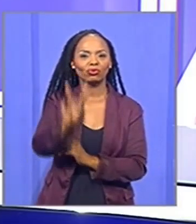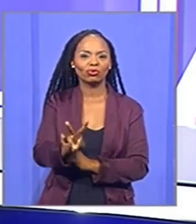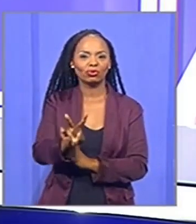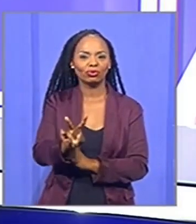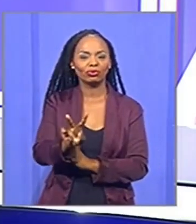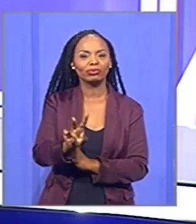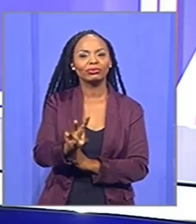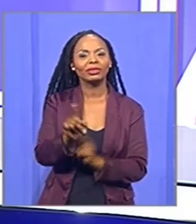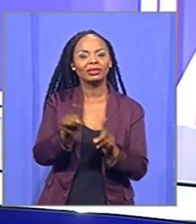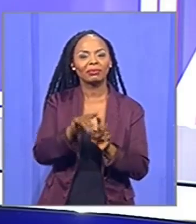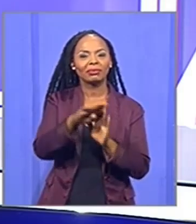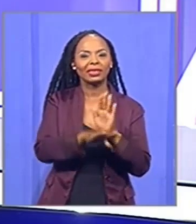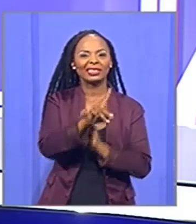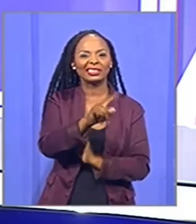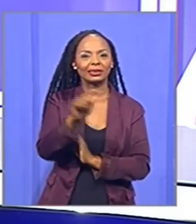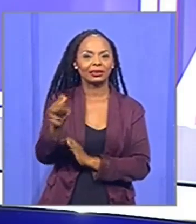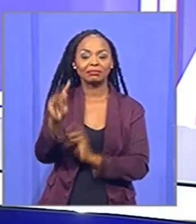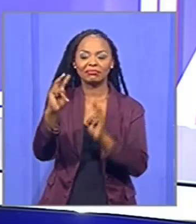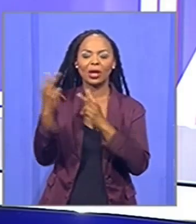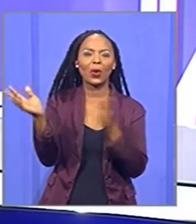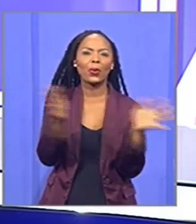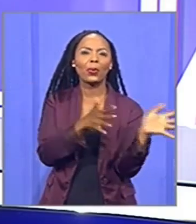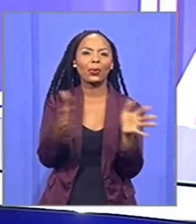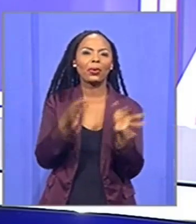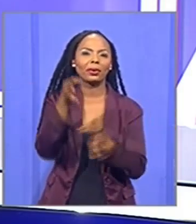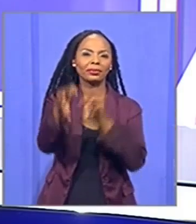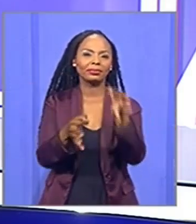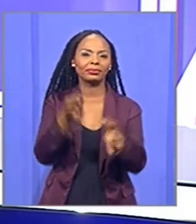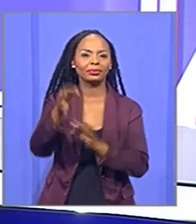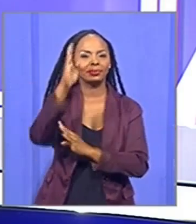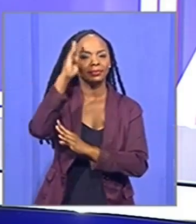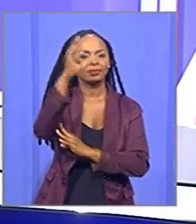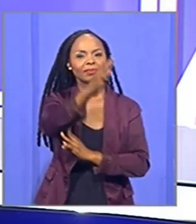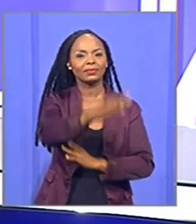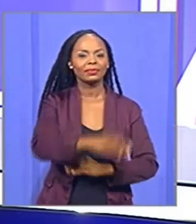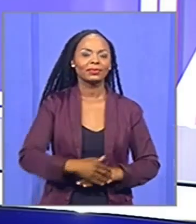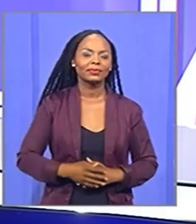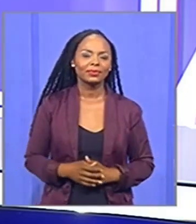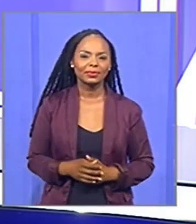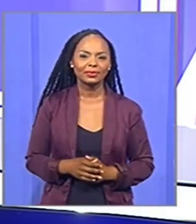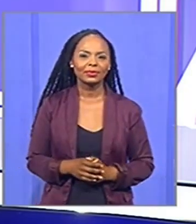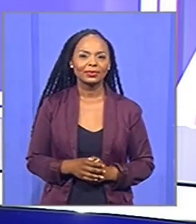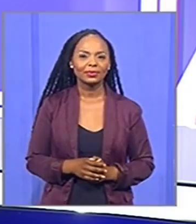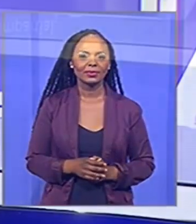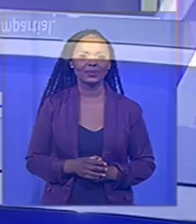SABC2 le go DTT go latela kakanyo ya maemo a boso Thobela.